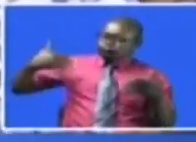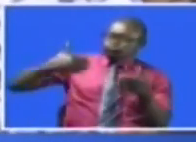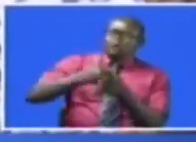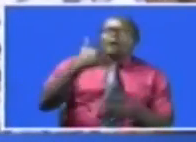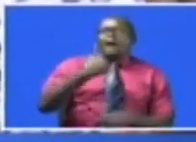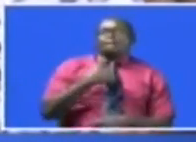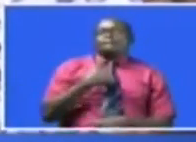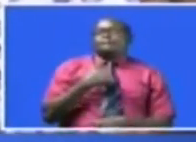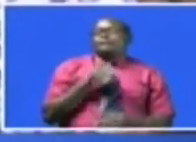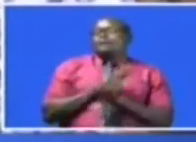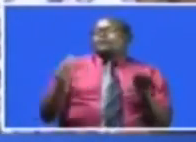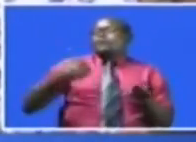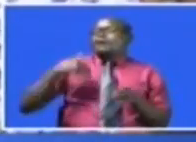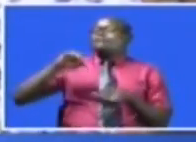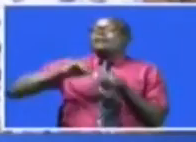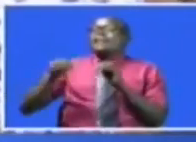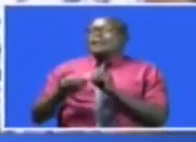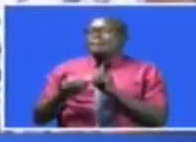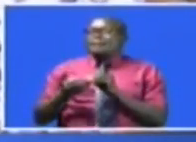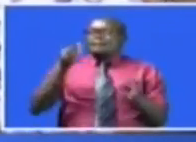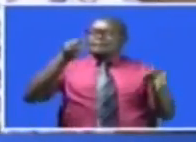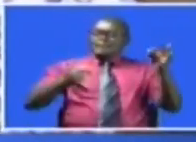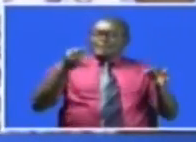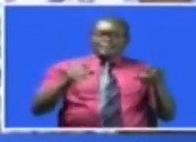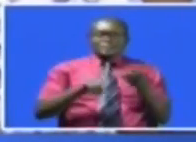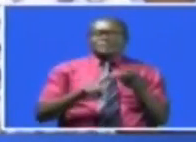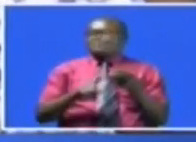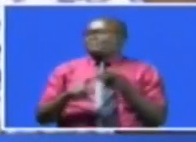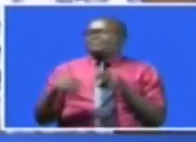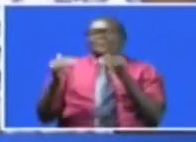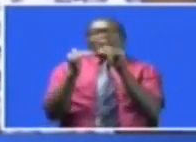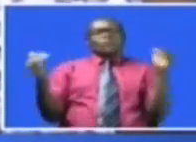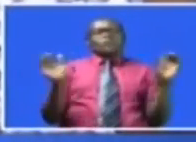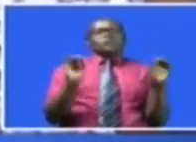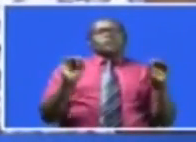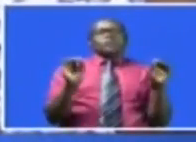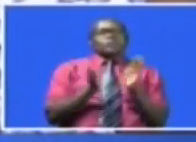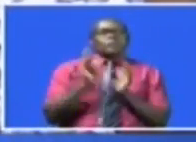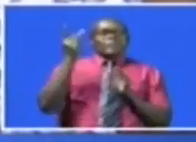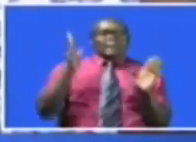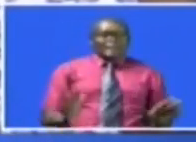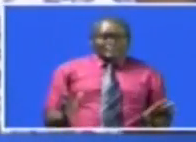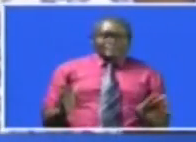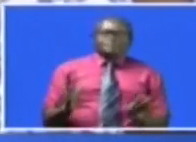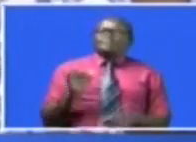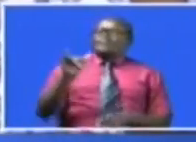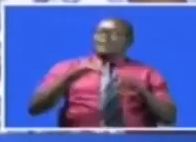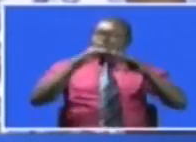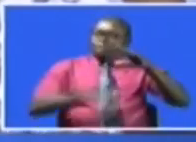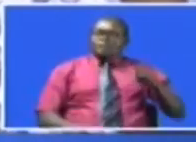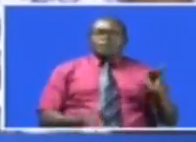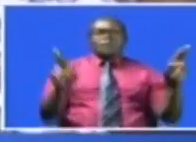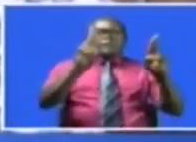as courts. We don't have the numbers, the ratio of judges, the ratio of magistrates to Kenyans is